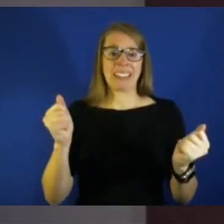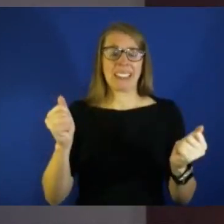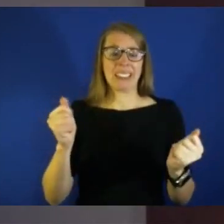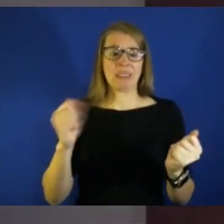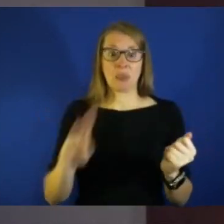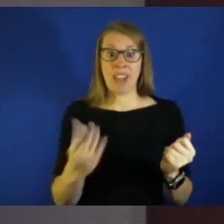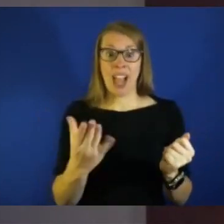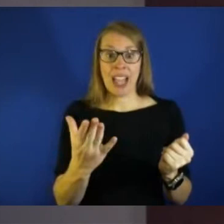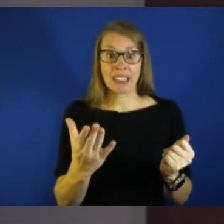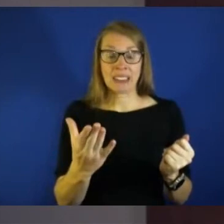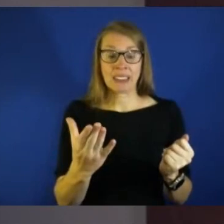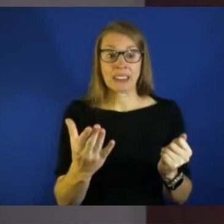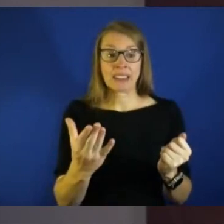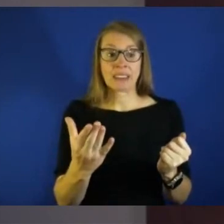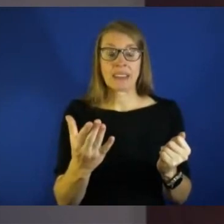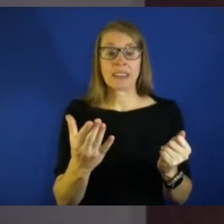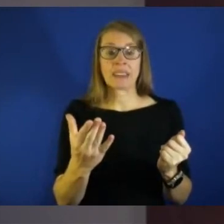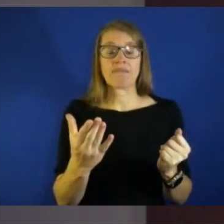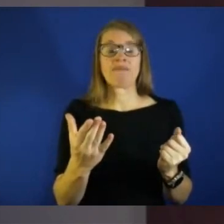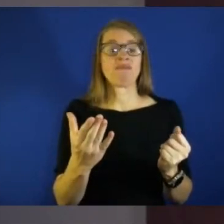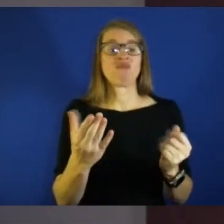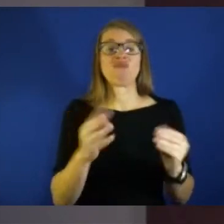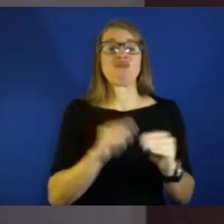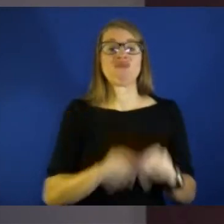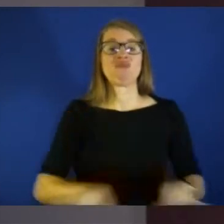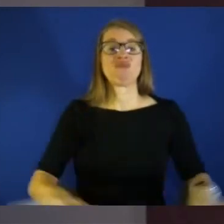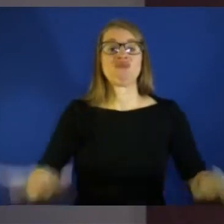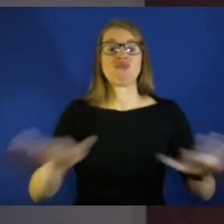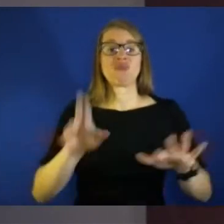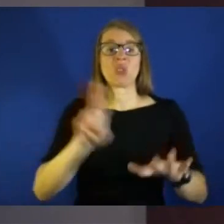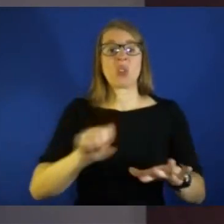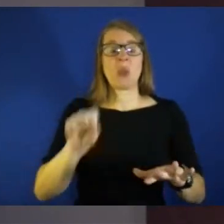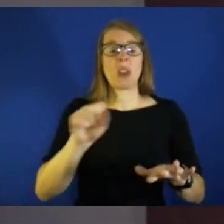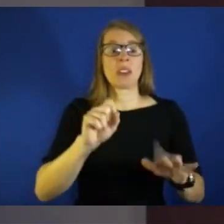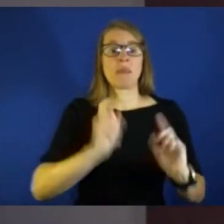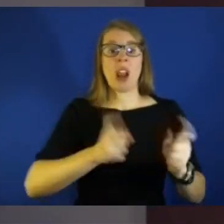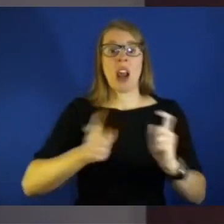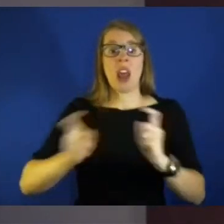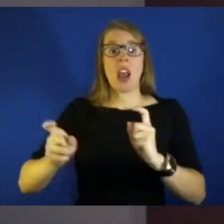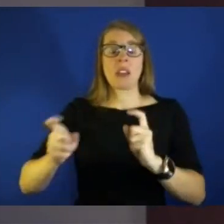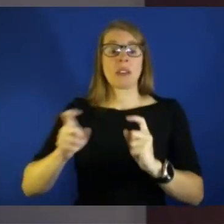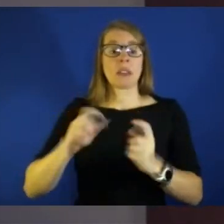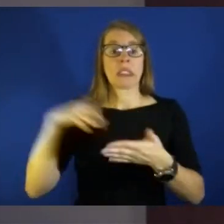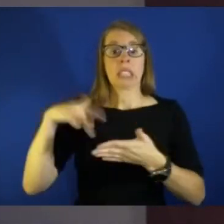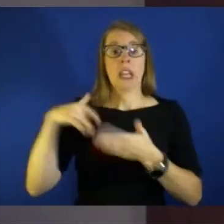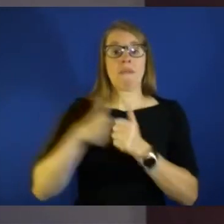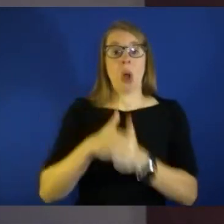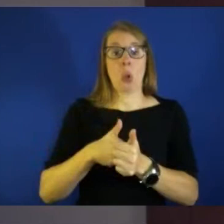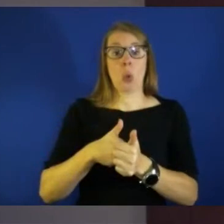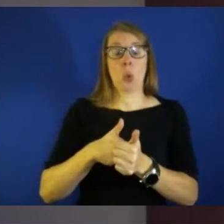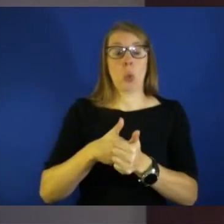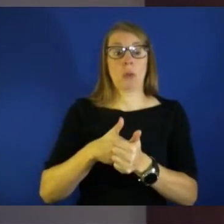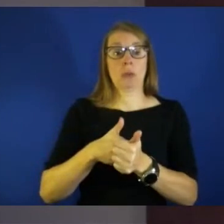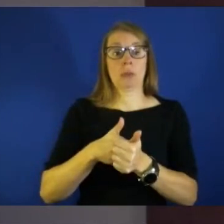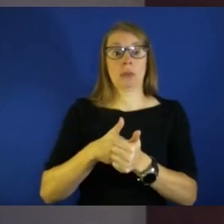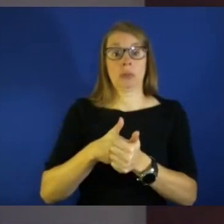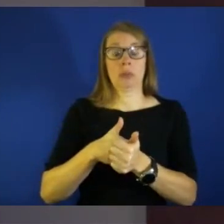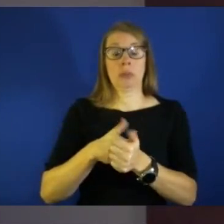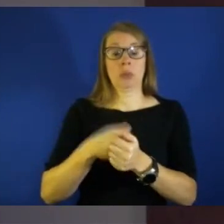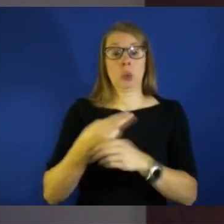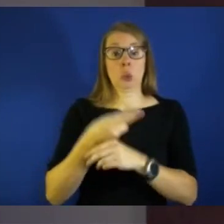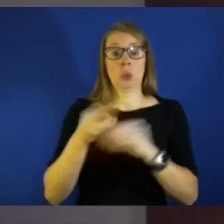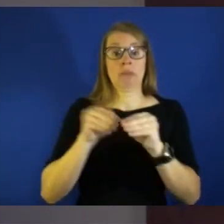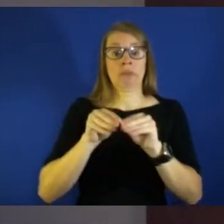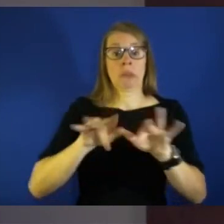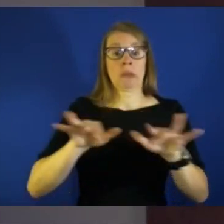of really put throughout the country real quickly. The studies kind of followed that. And so the studies, especially for